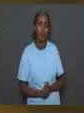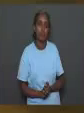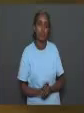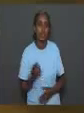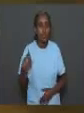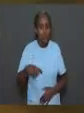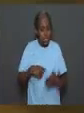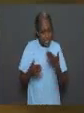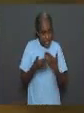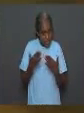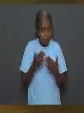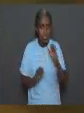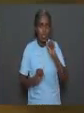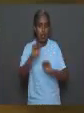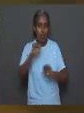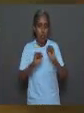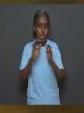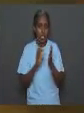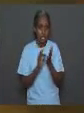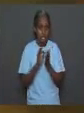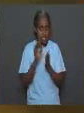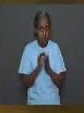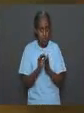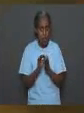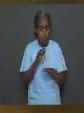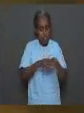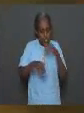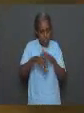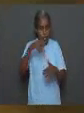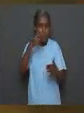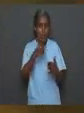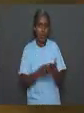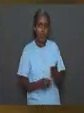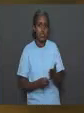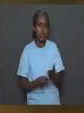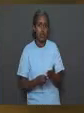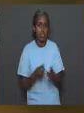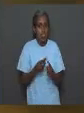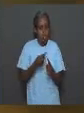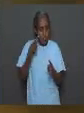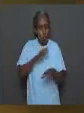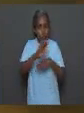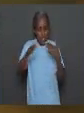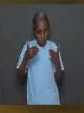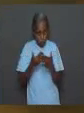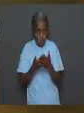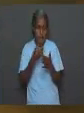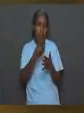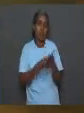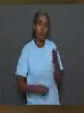We can simply compare the number of favorable outcomes from the total